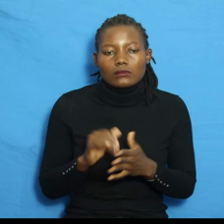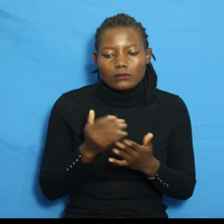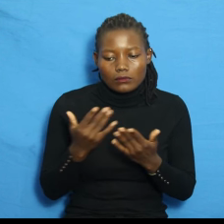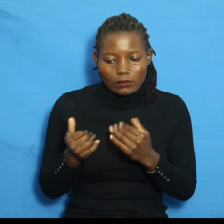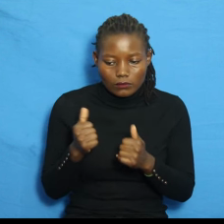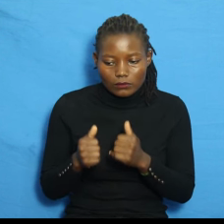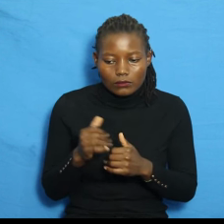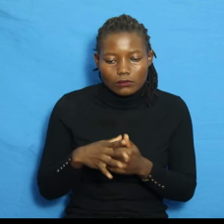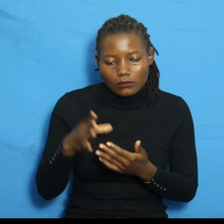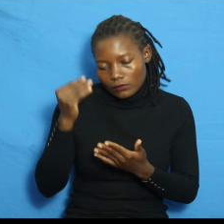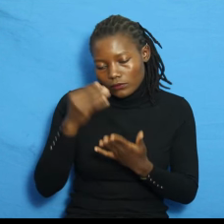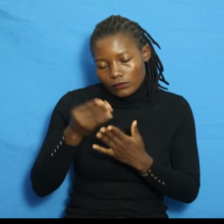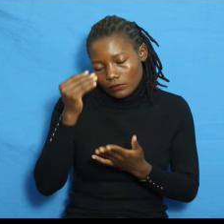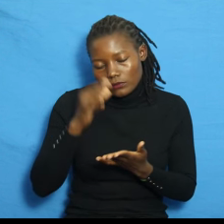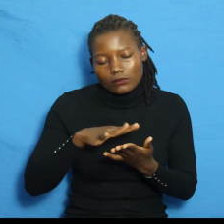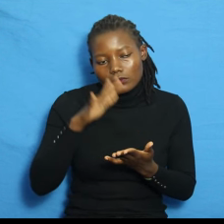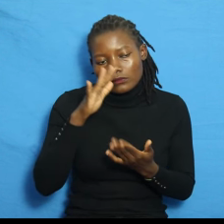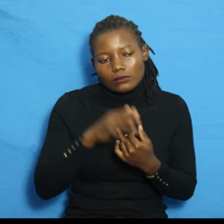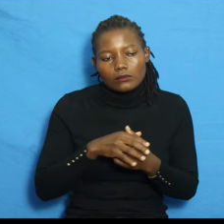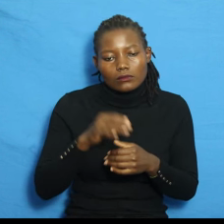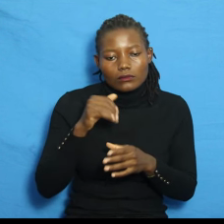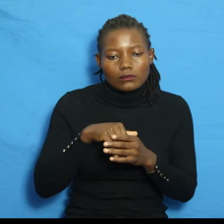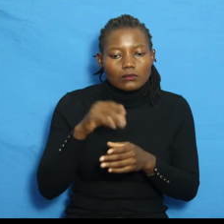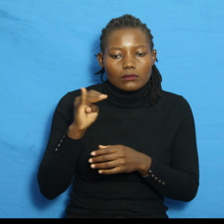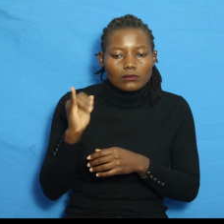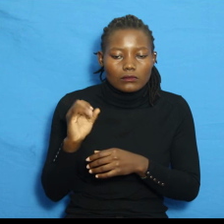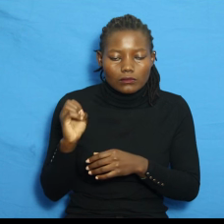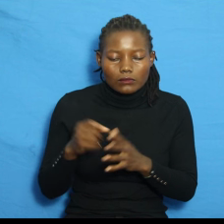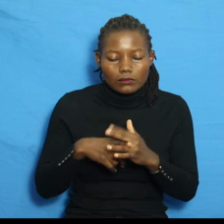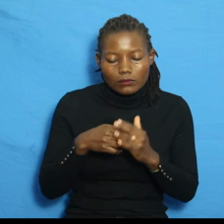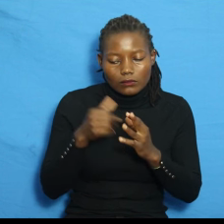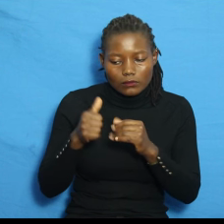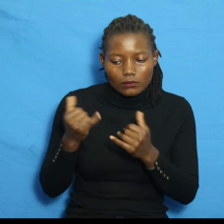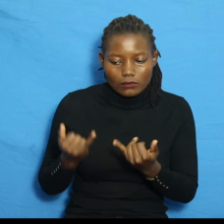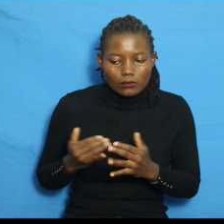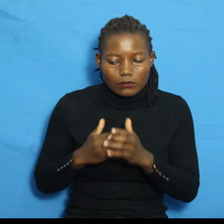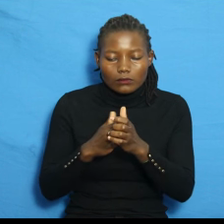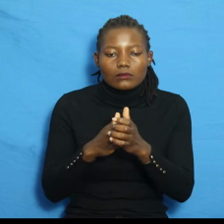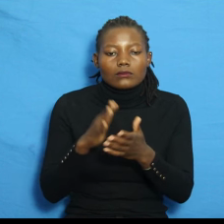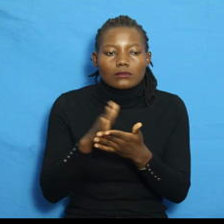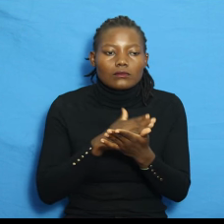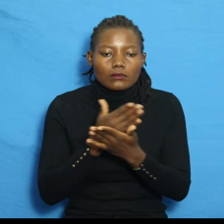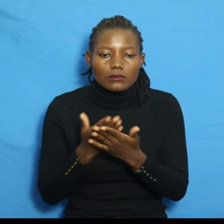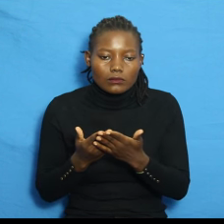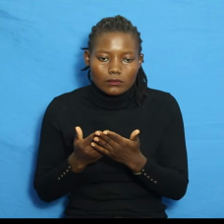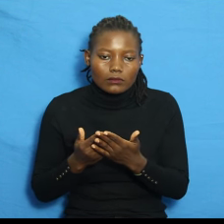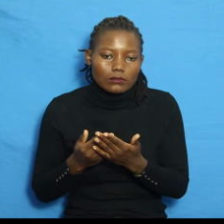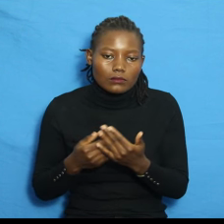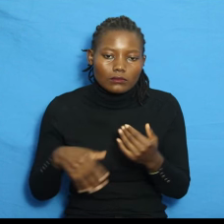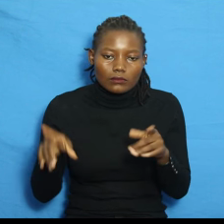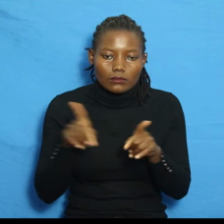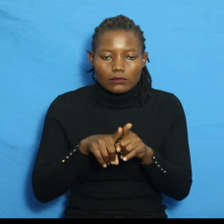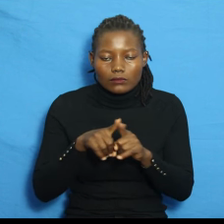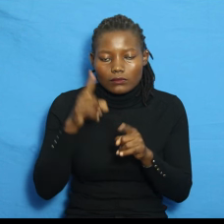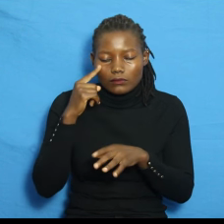advantage. So that is an aspect that is normally studied quite a lot in the aspect of biomechanics, that will now lead